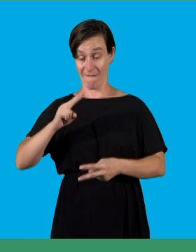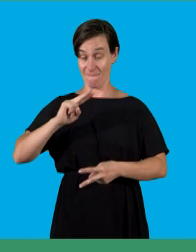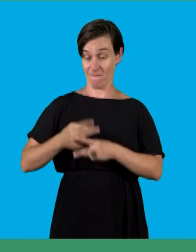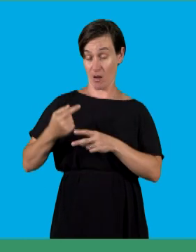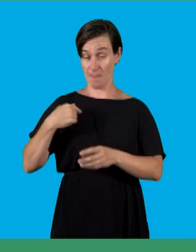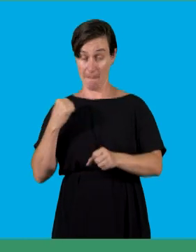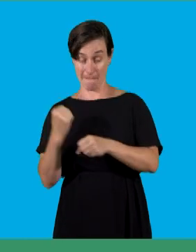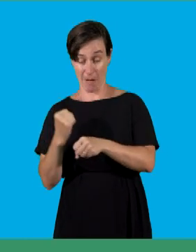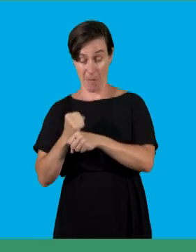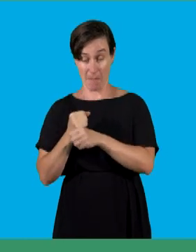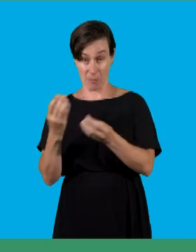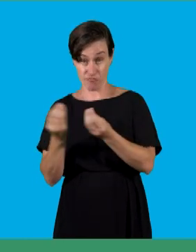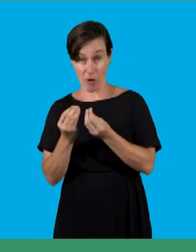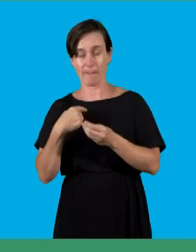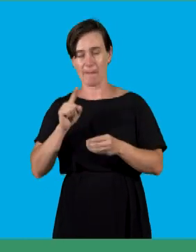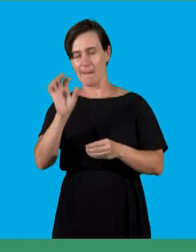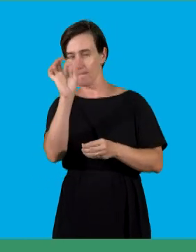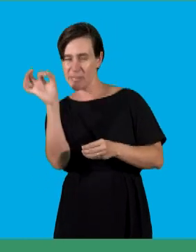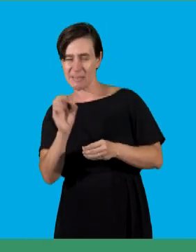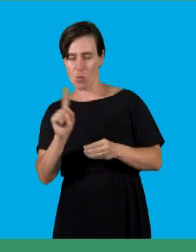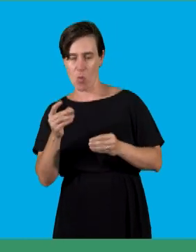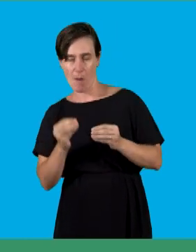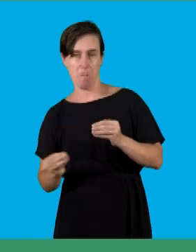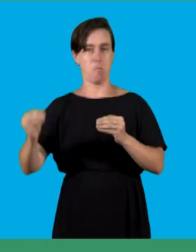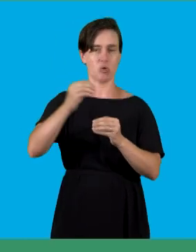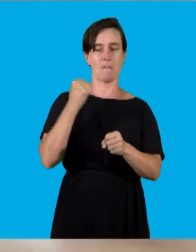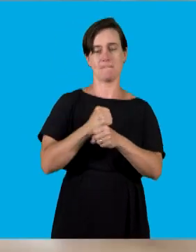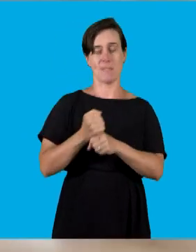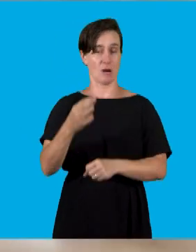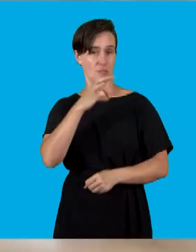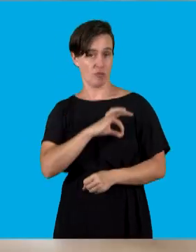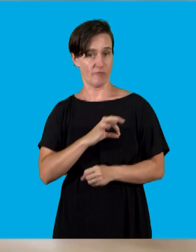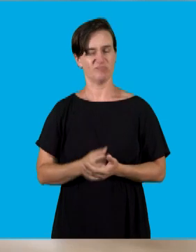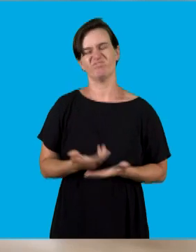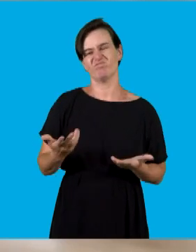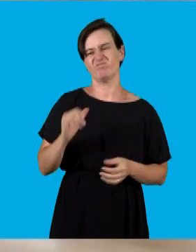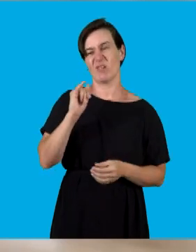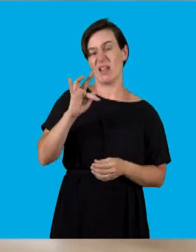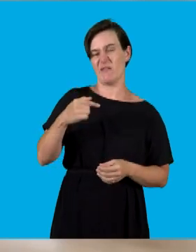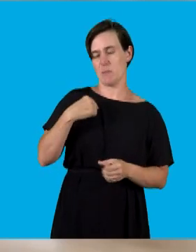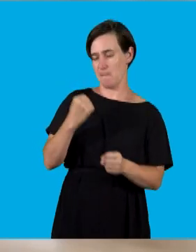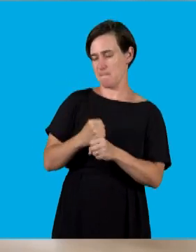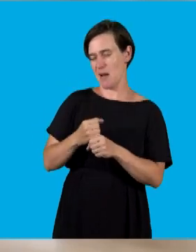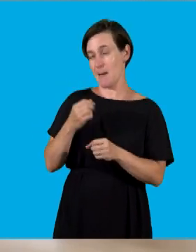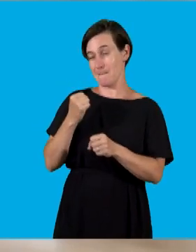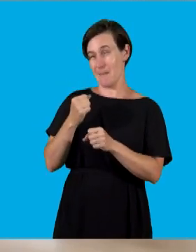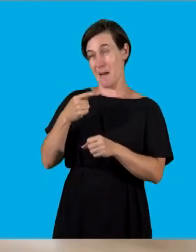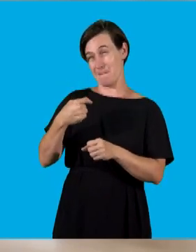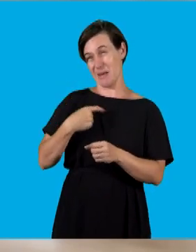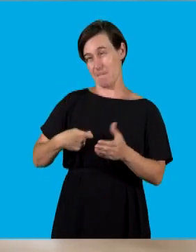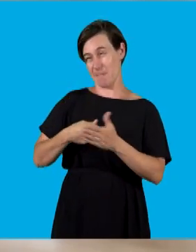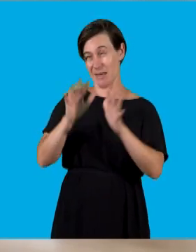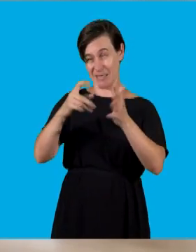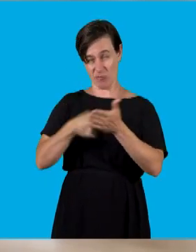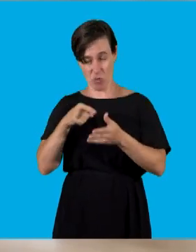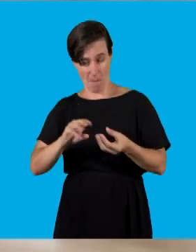the cost price of goods to get a profit. So if my product costs 10 Rand, I can say that